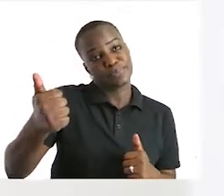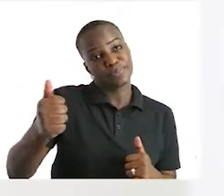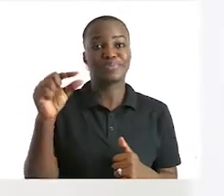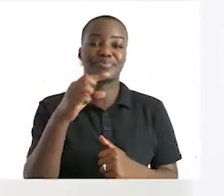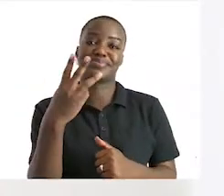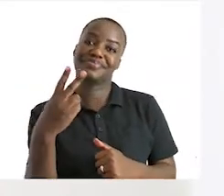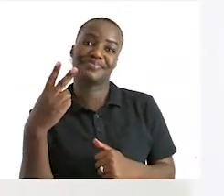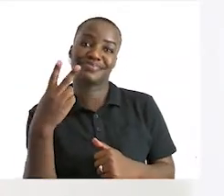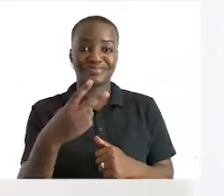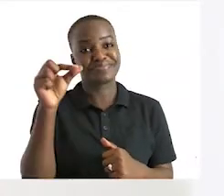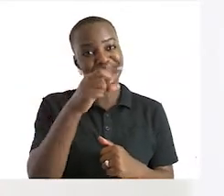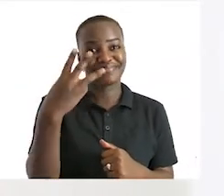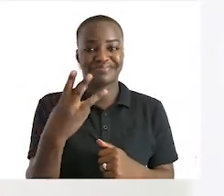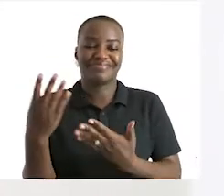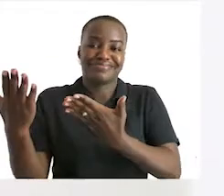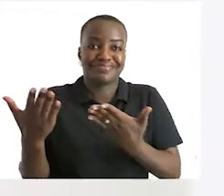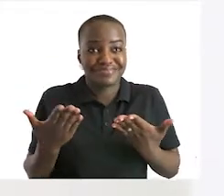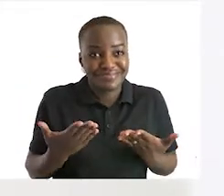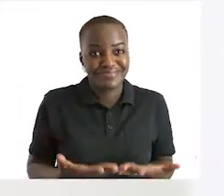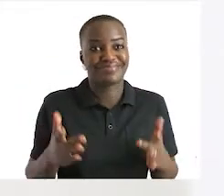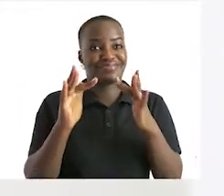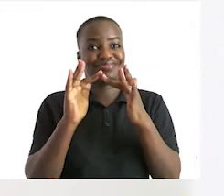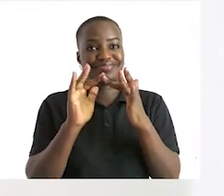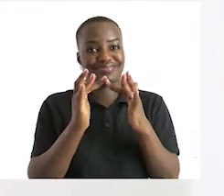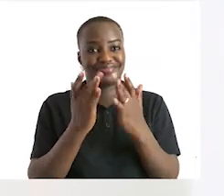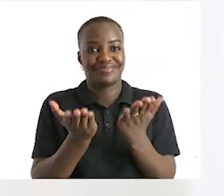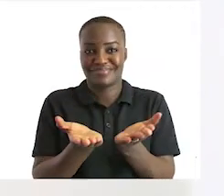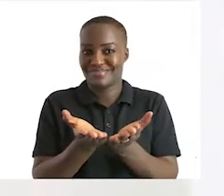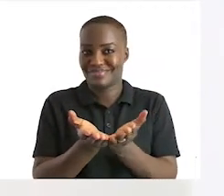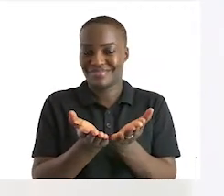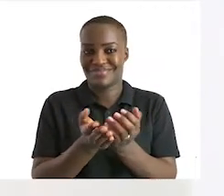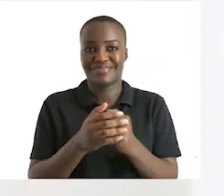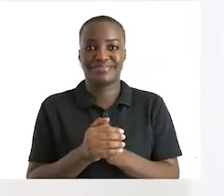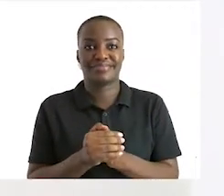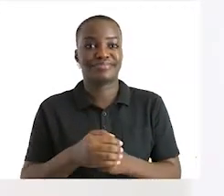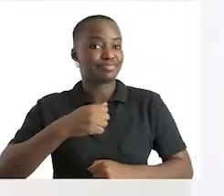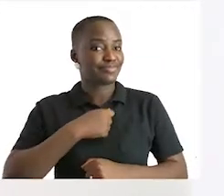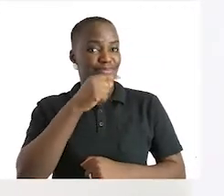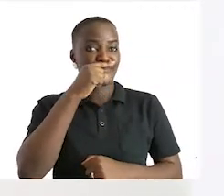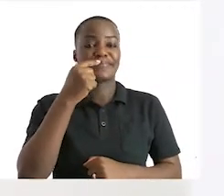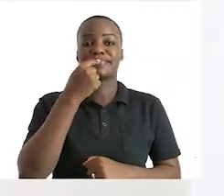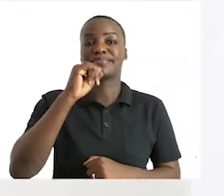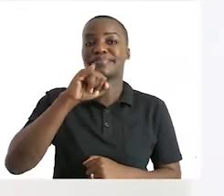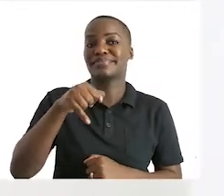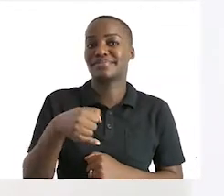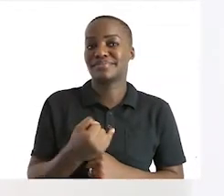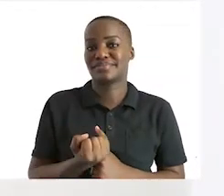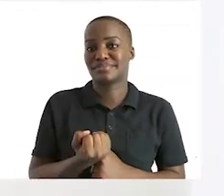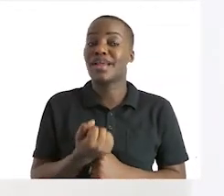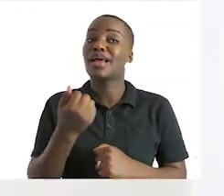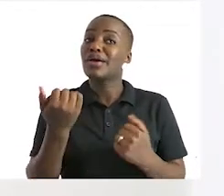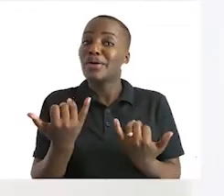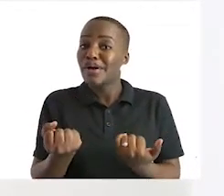grade 2s and 3s, welcome back to my Zone Online School. My name is Teacher Mutsa and today I